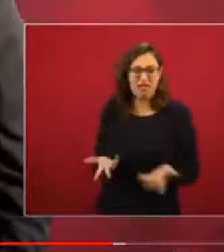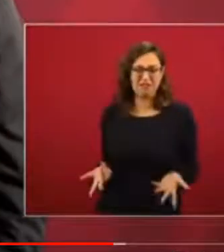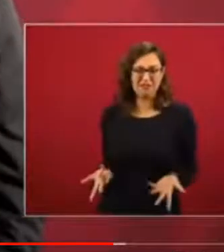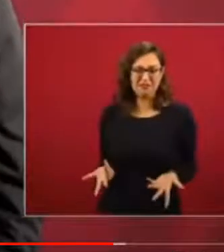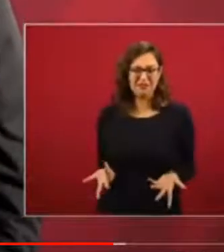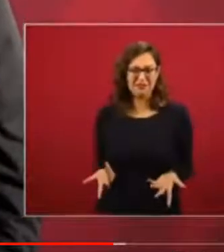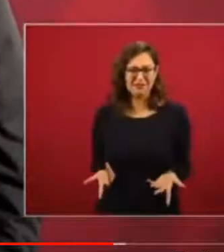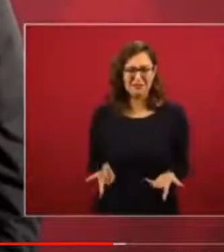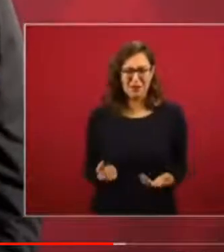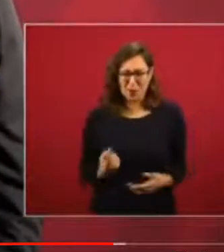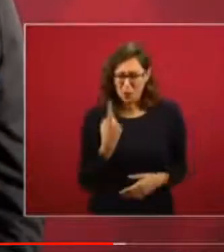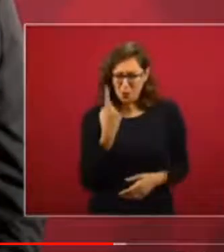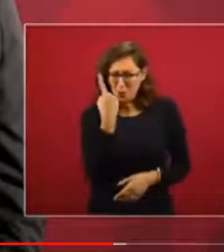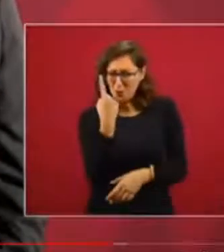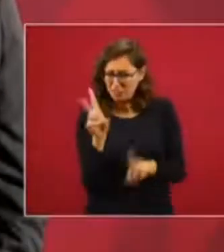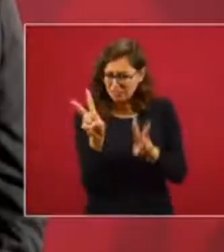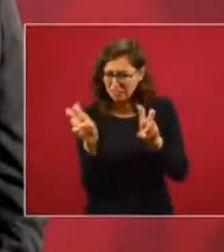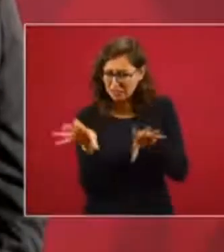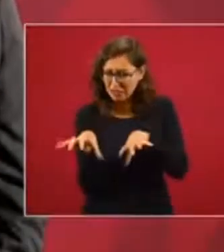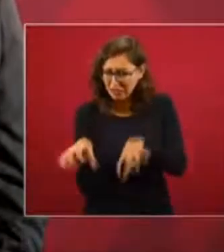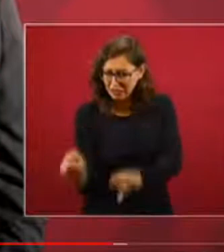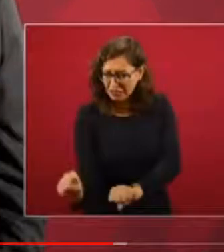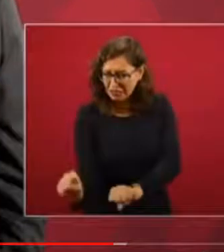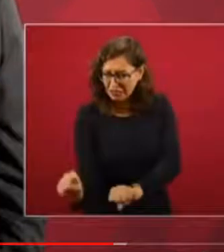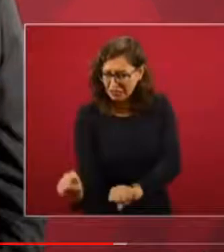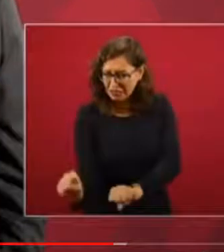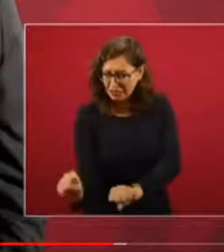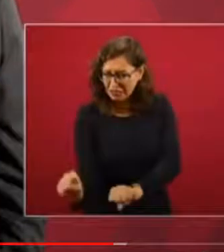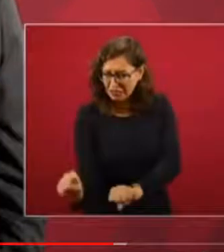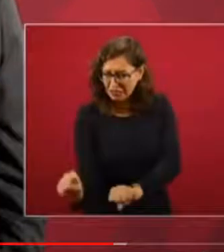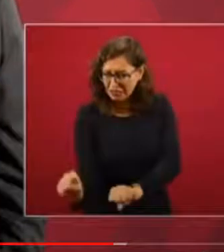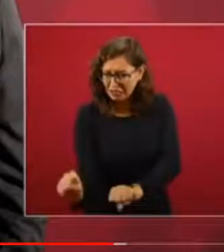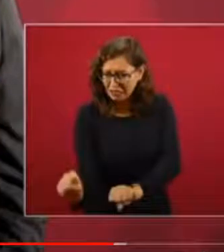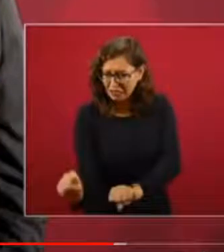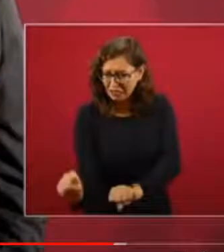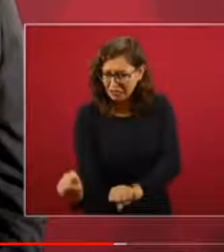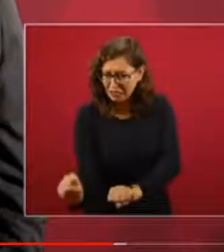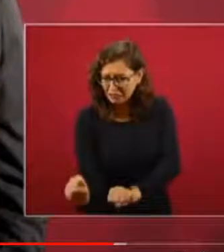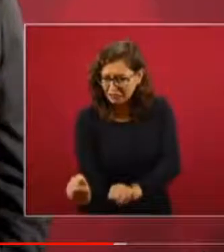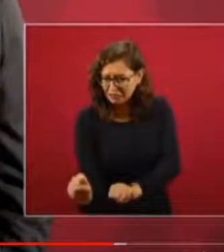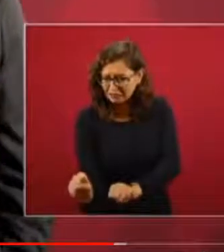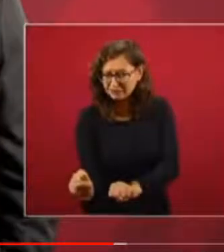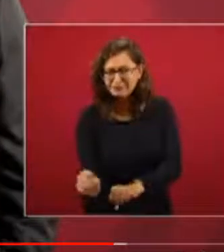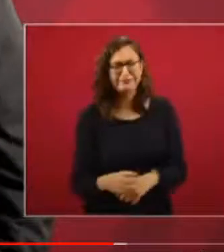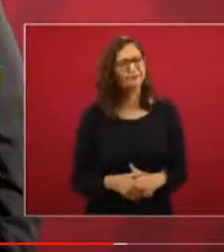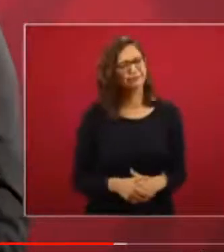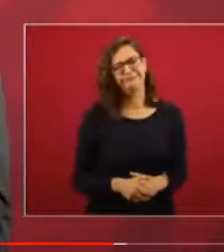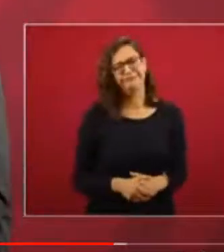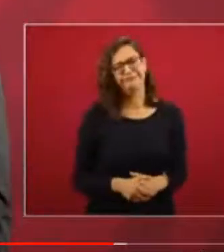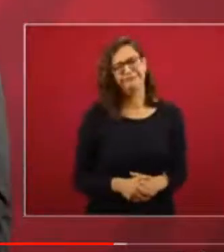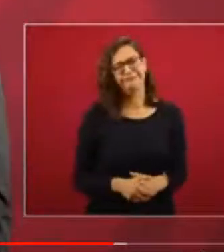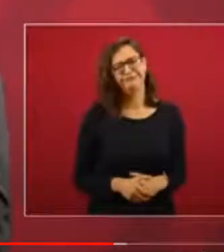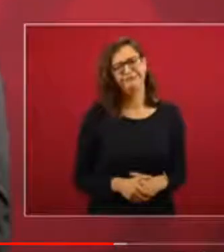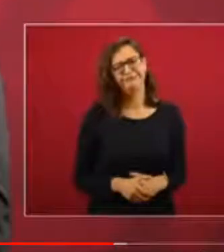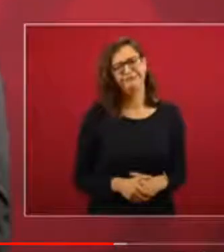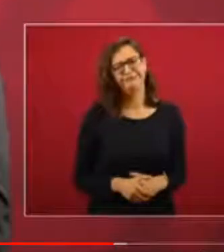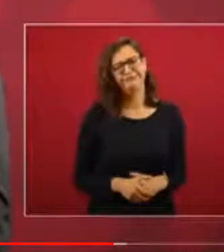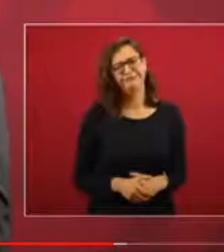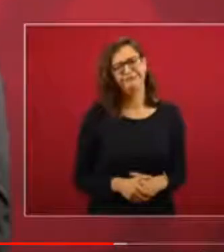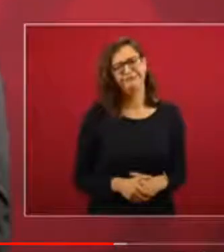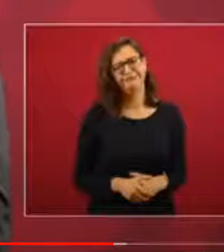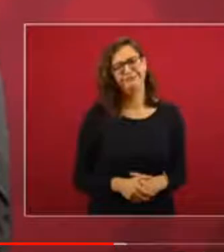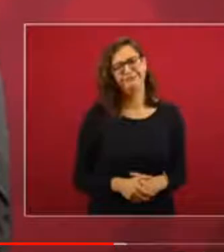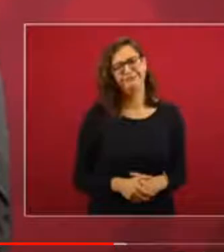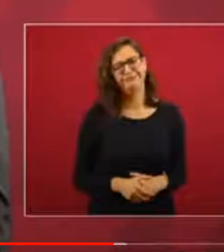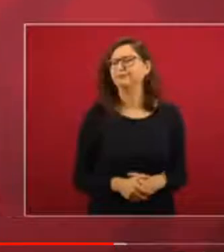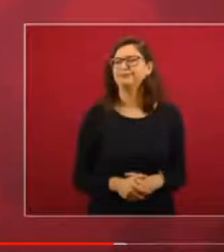por un cargo, no, For some position, no se puede. No, you cannot do